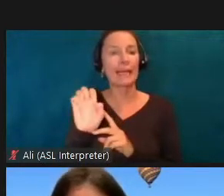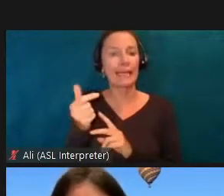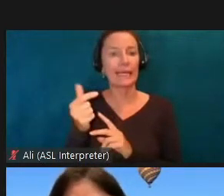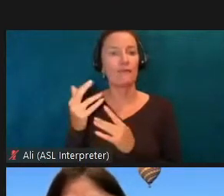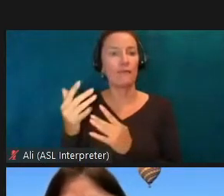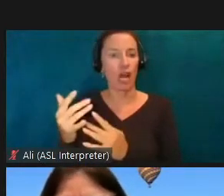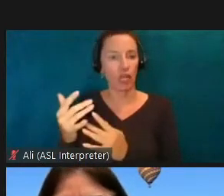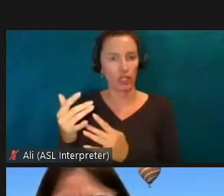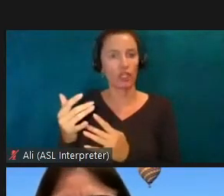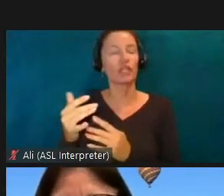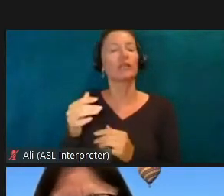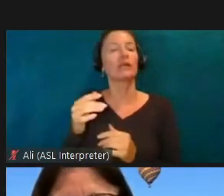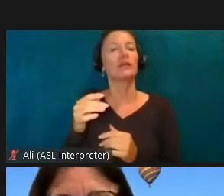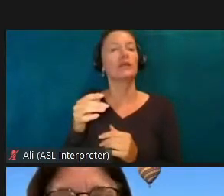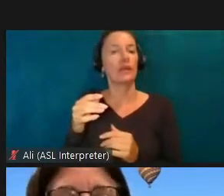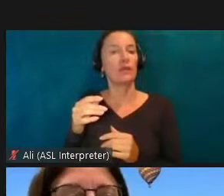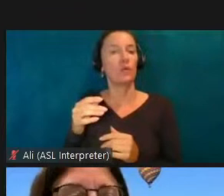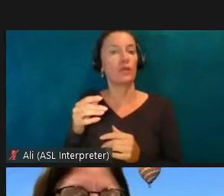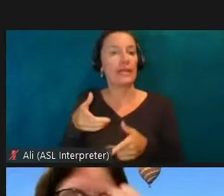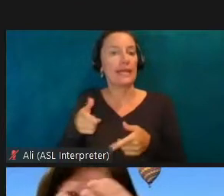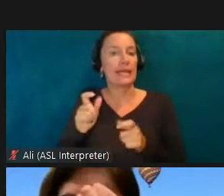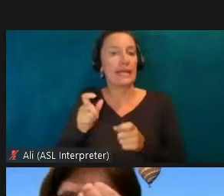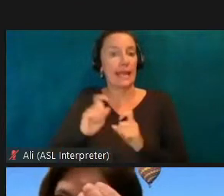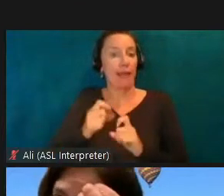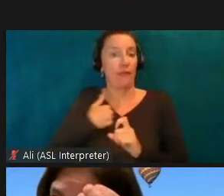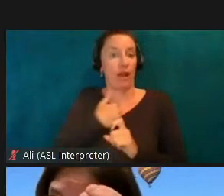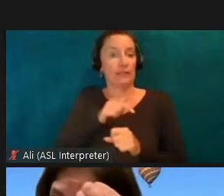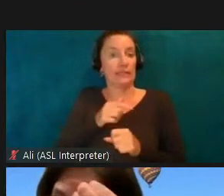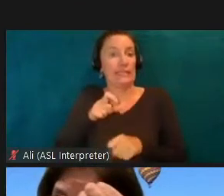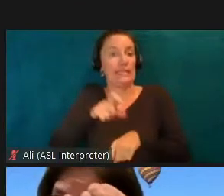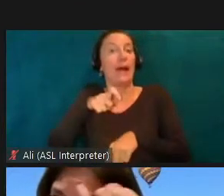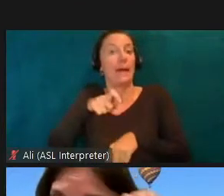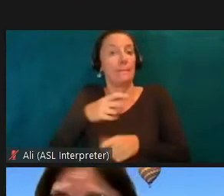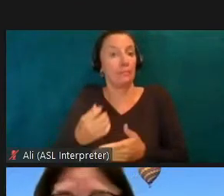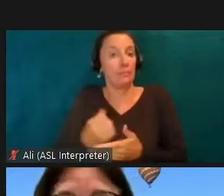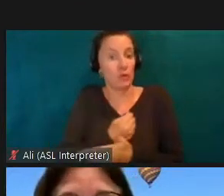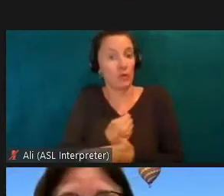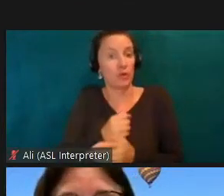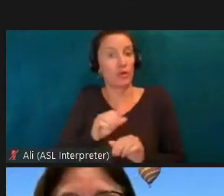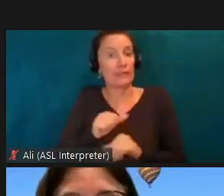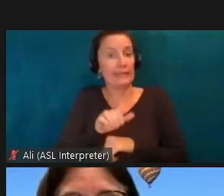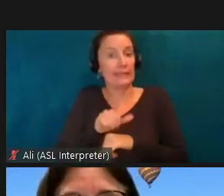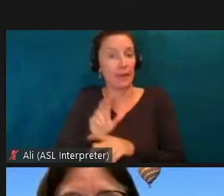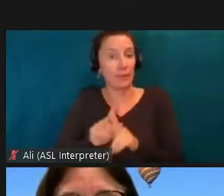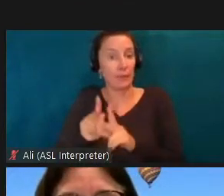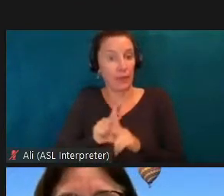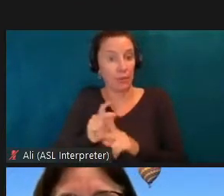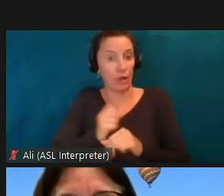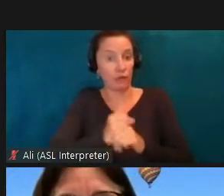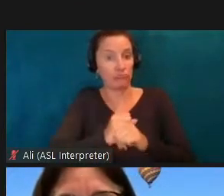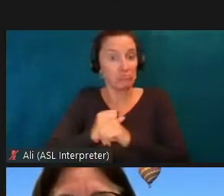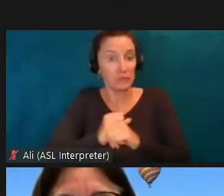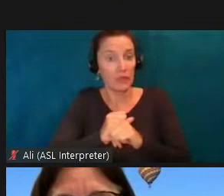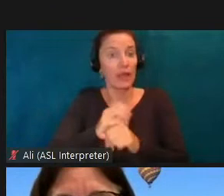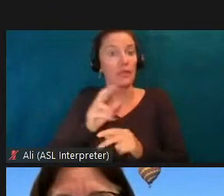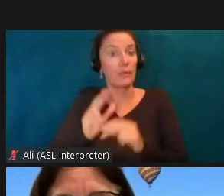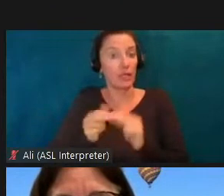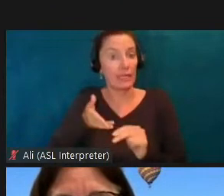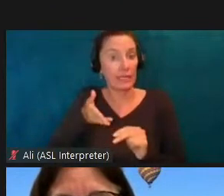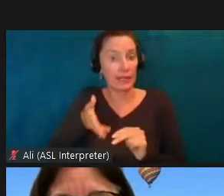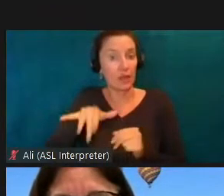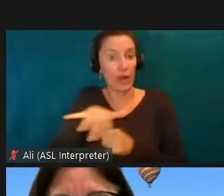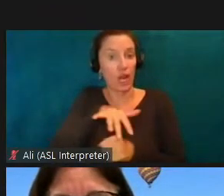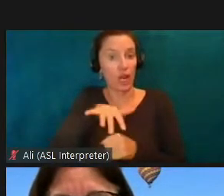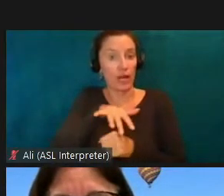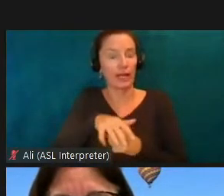crews in front of that and start containing that fire up above the structures. Several days ago, we had a transition